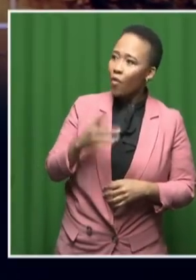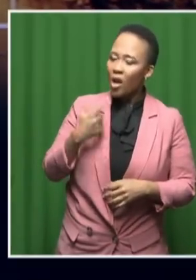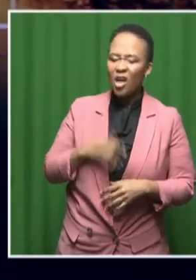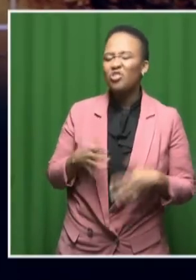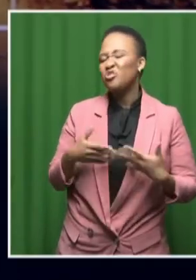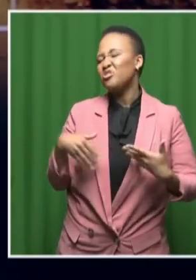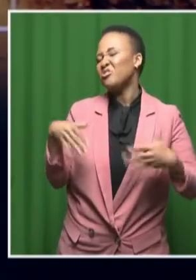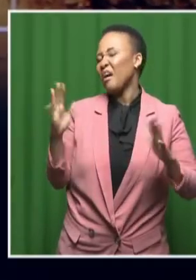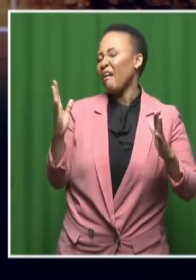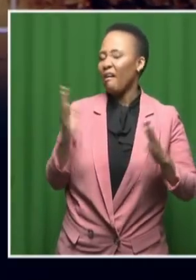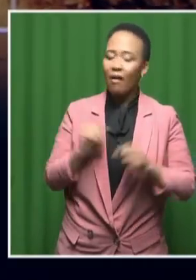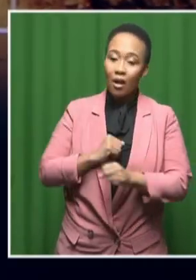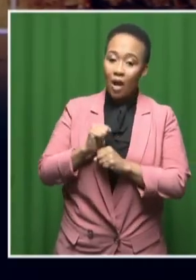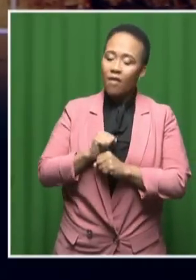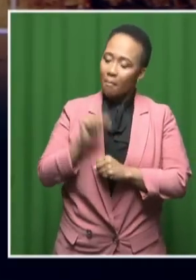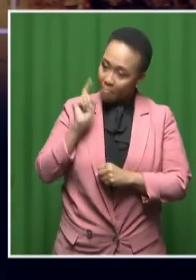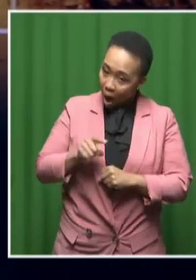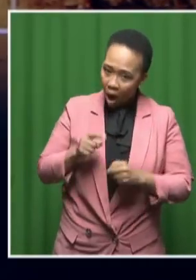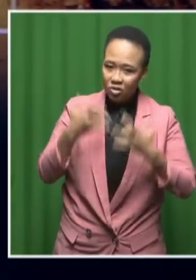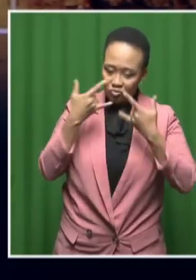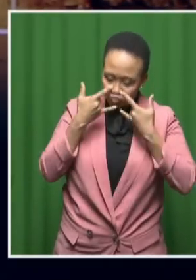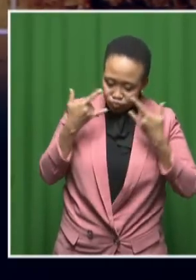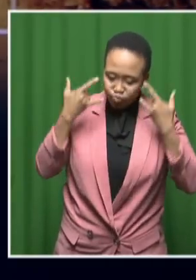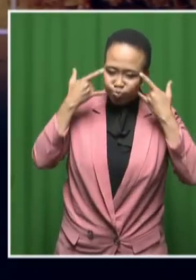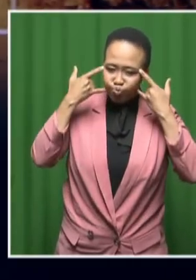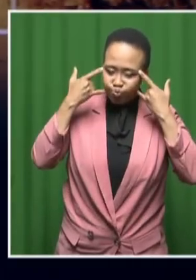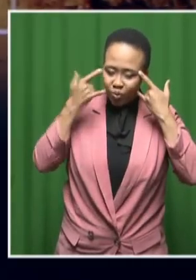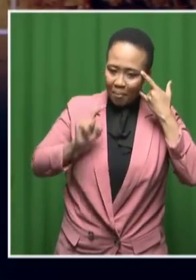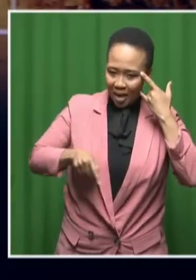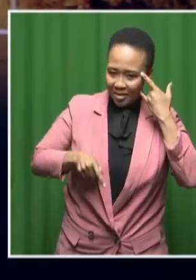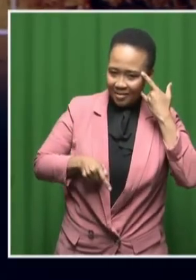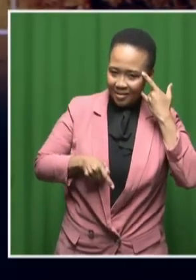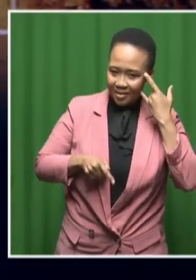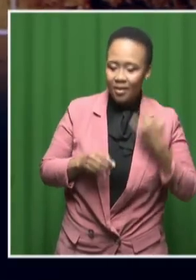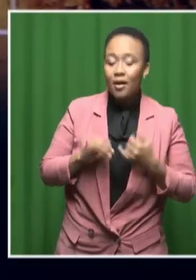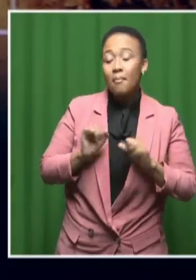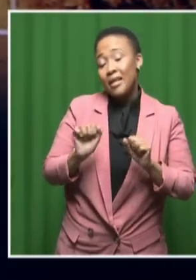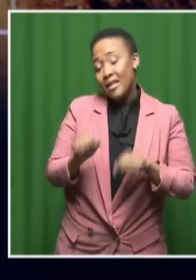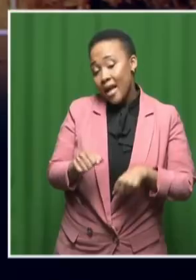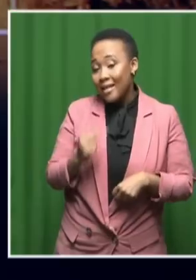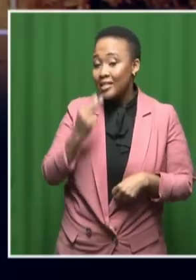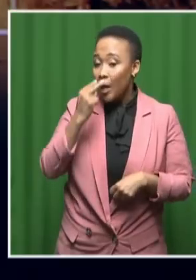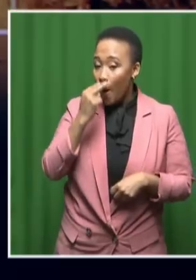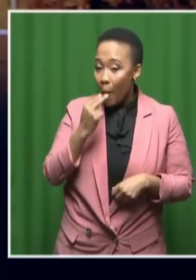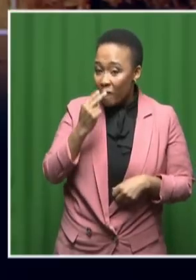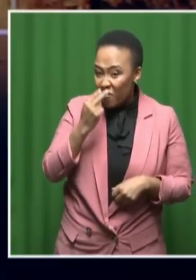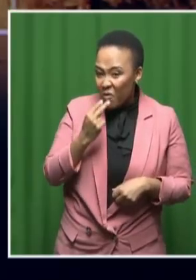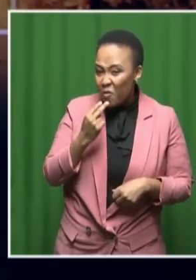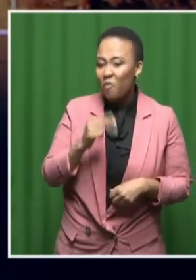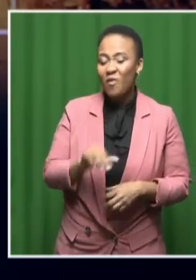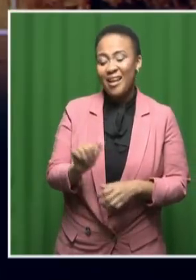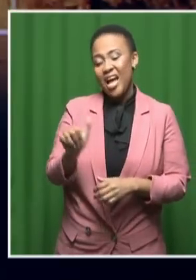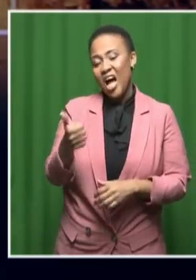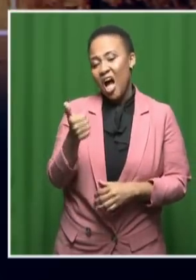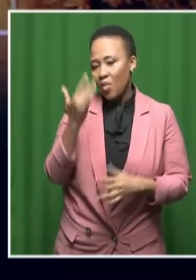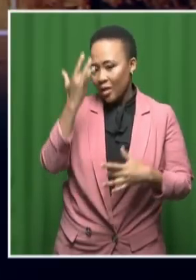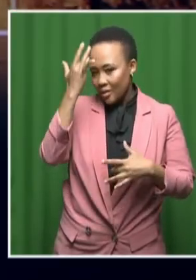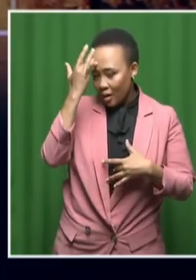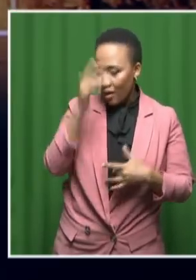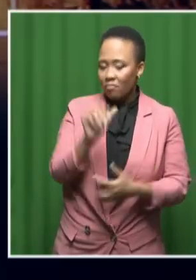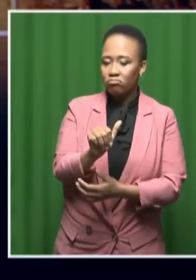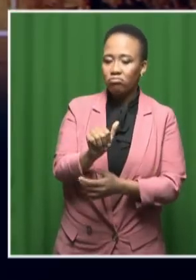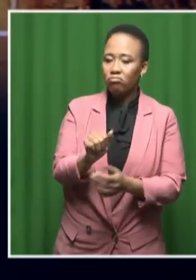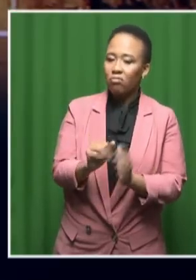when you head out, and it will protect not only against COVID-19, but of course the flu and other diseases